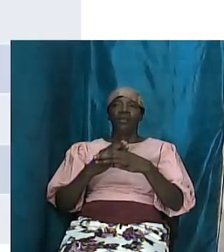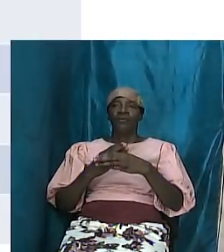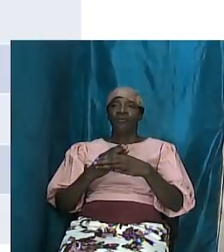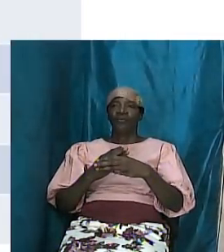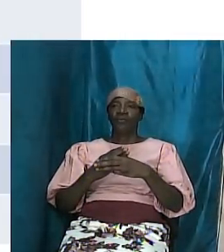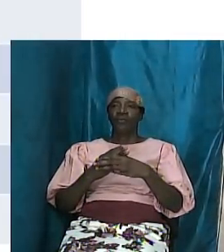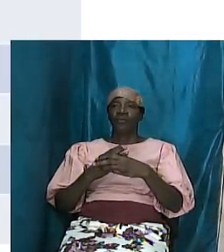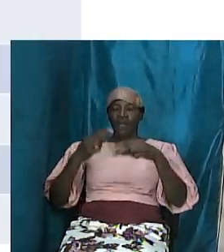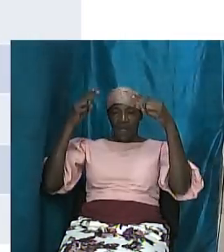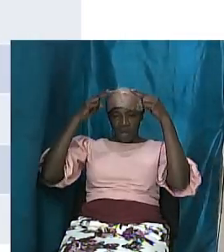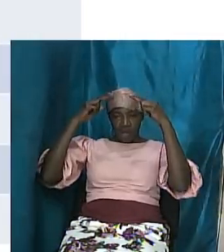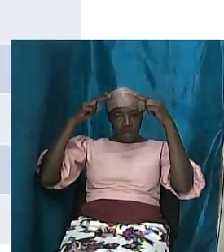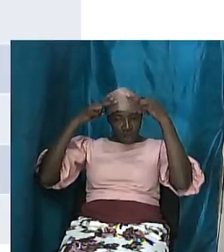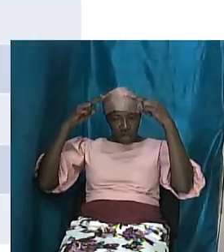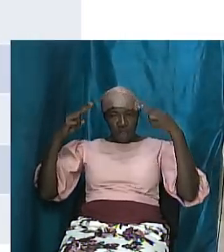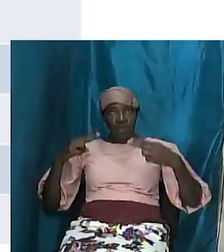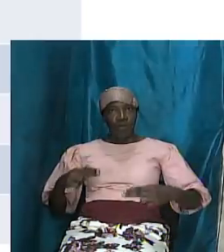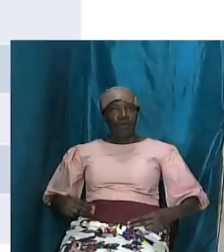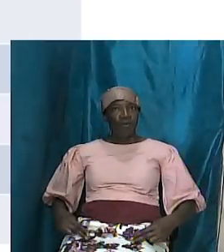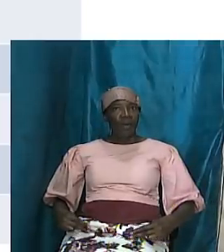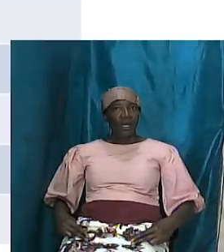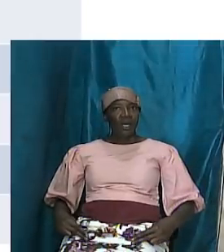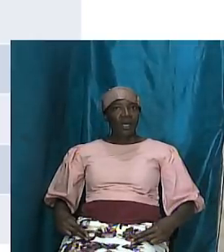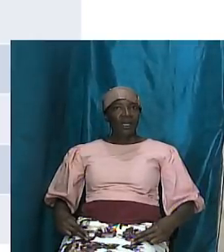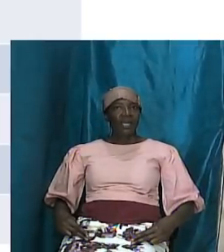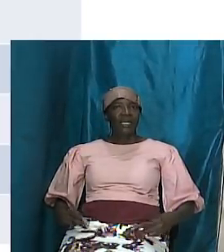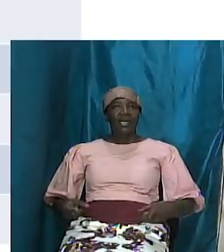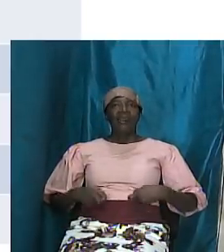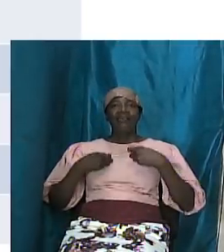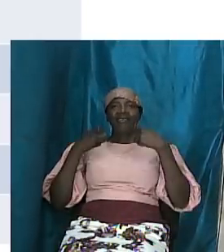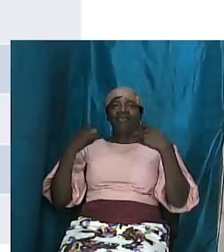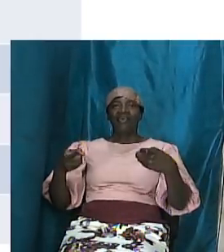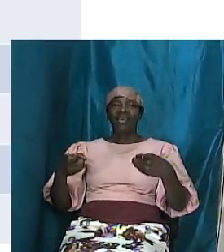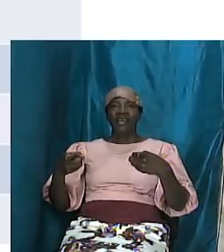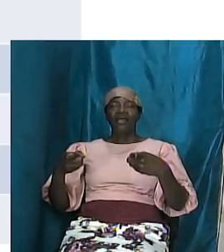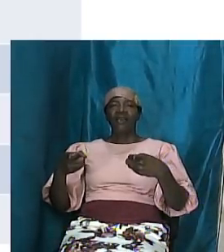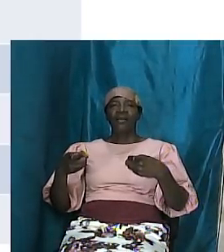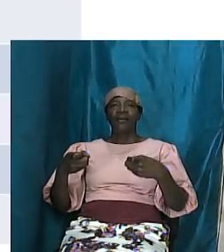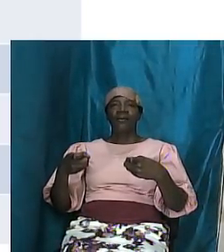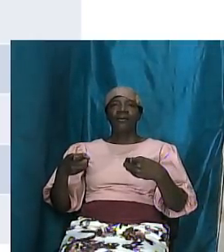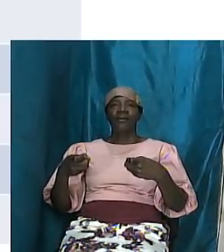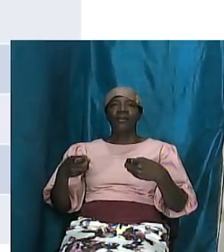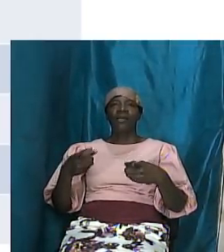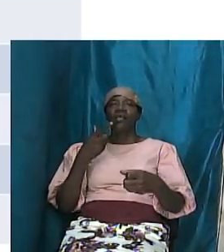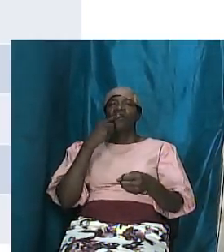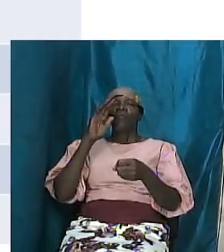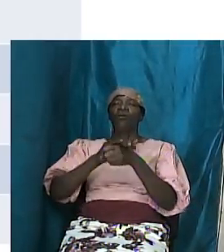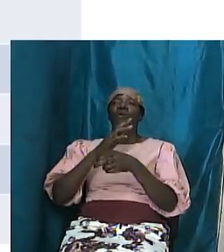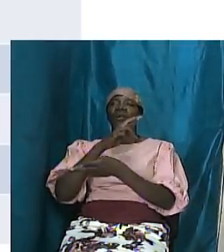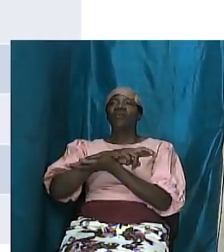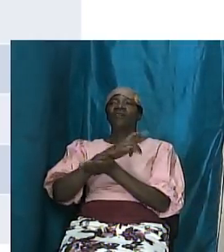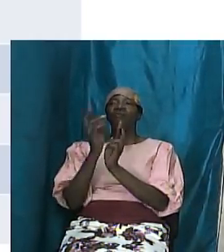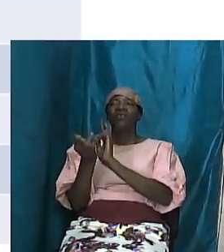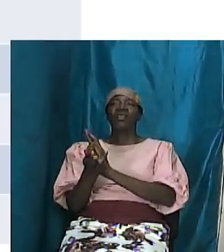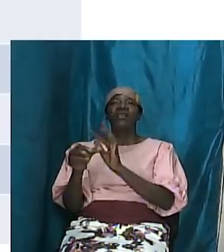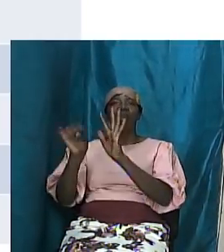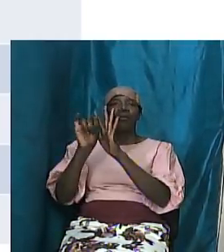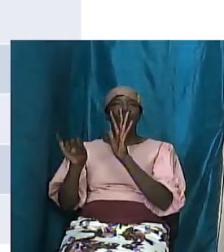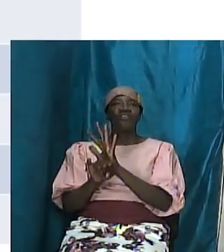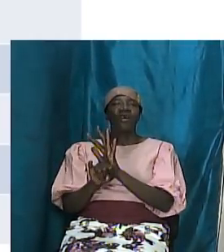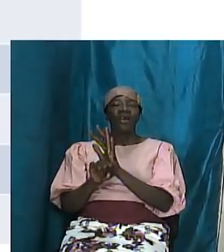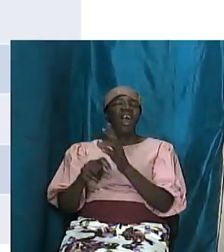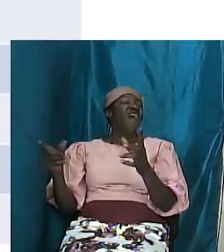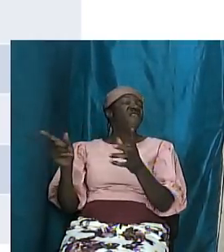the history, the beginning of sin, amen, the promise of redemption. This is where we first heard